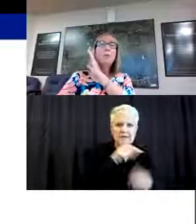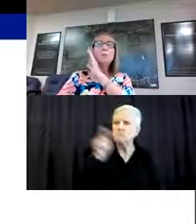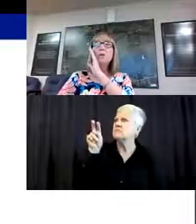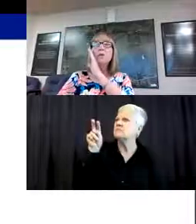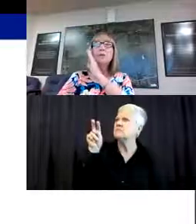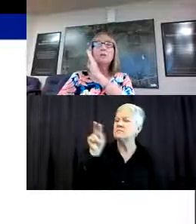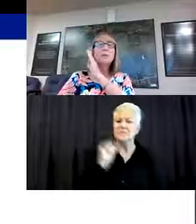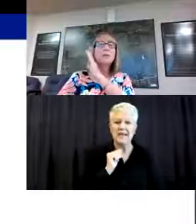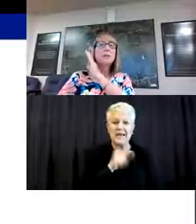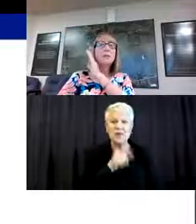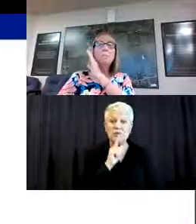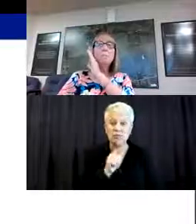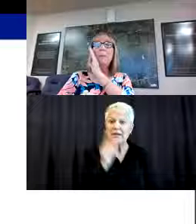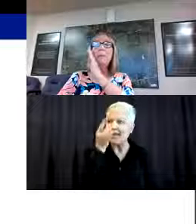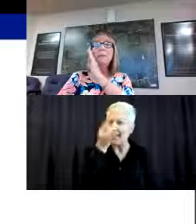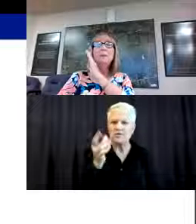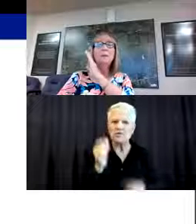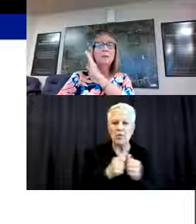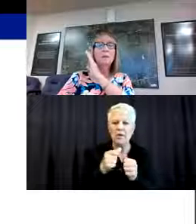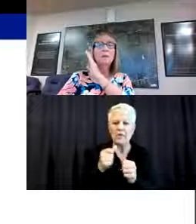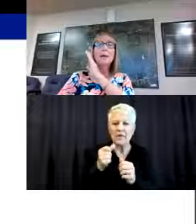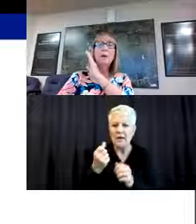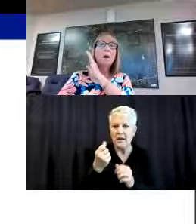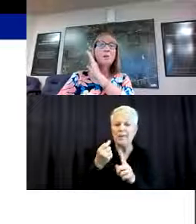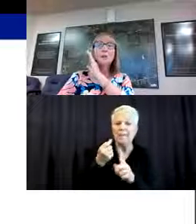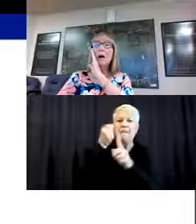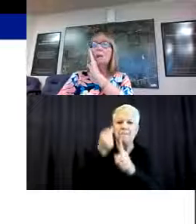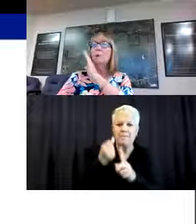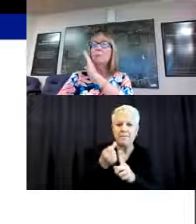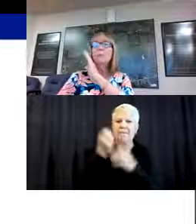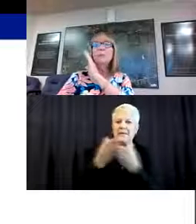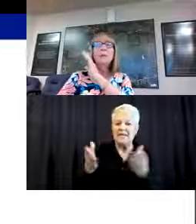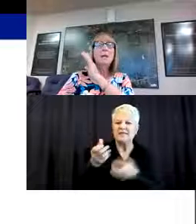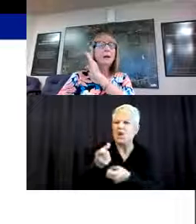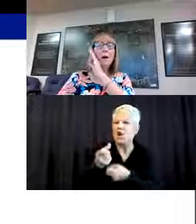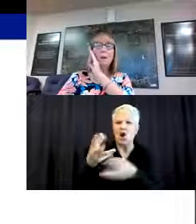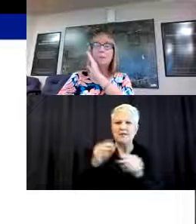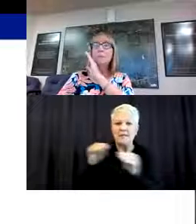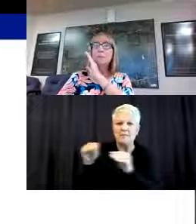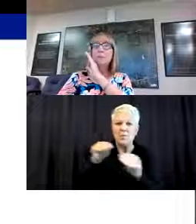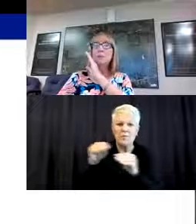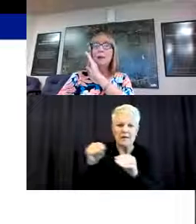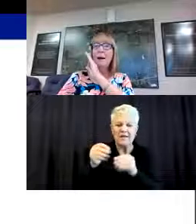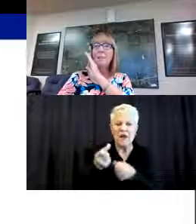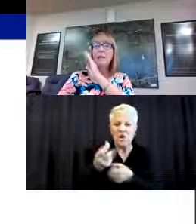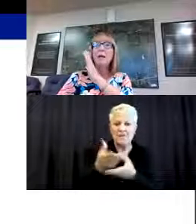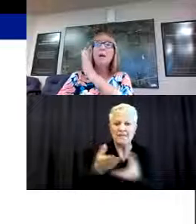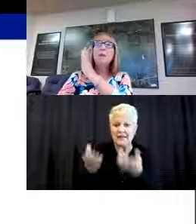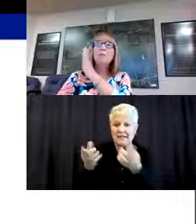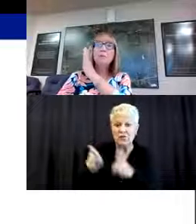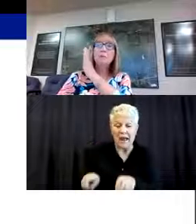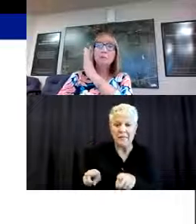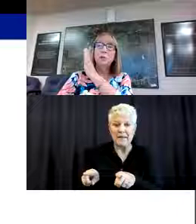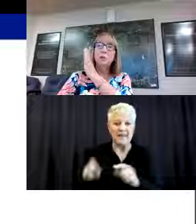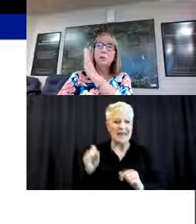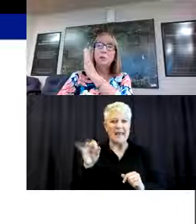And he was really interested in bumping into things and causing some movement and causing some things to happen